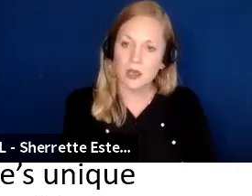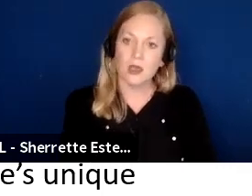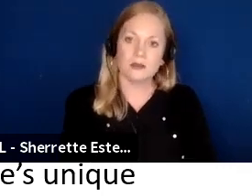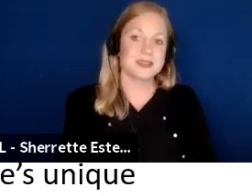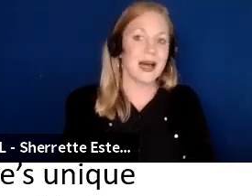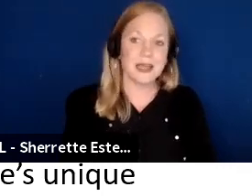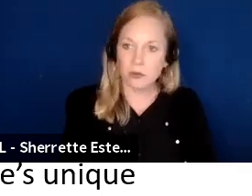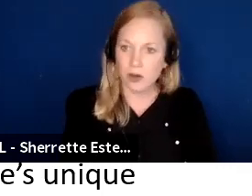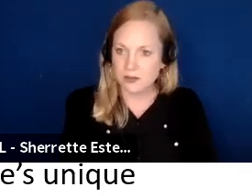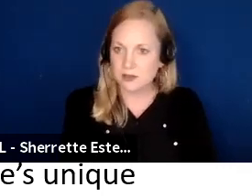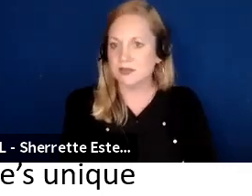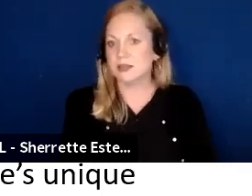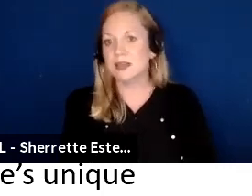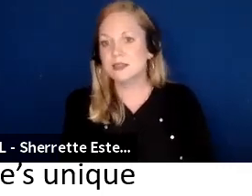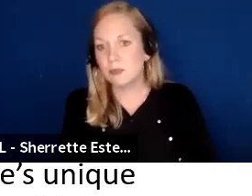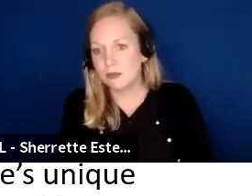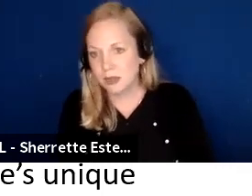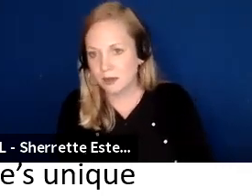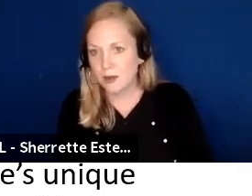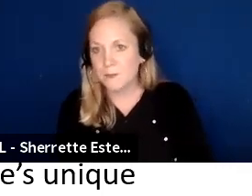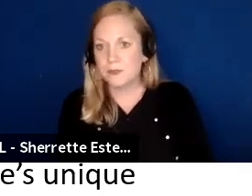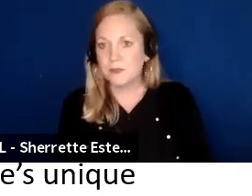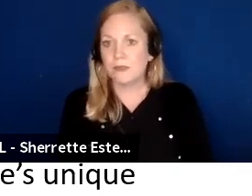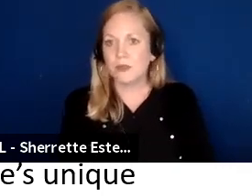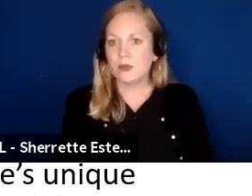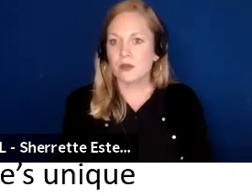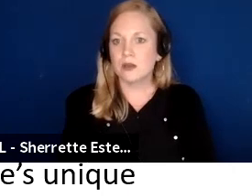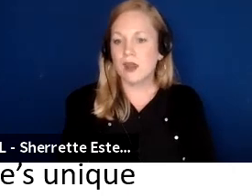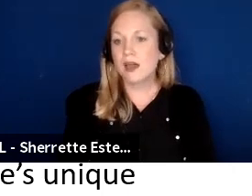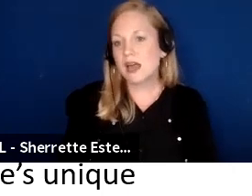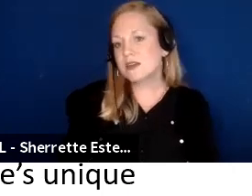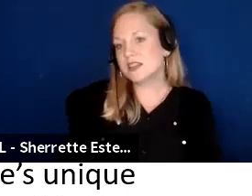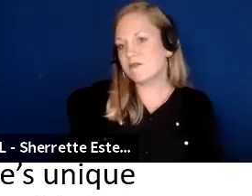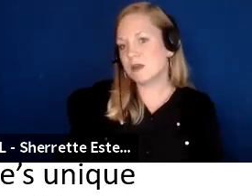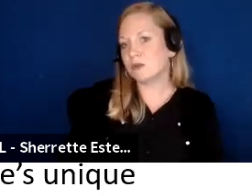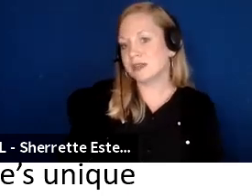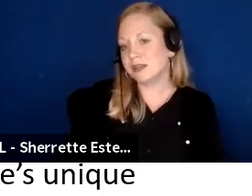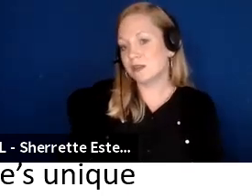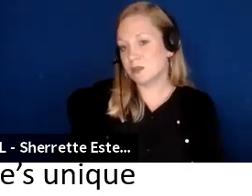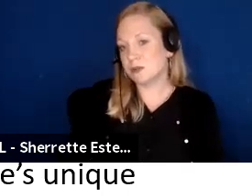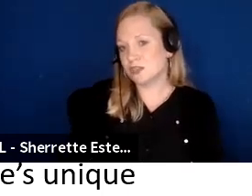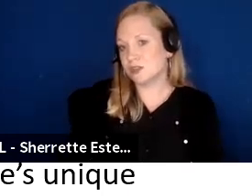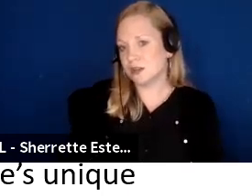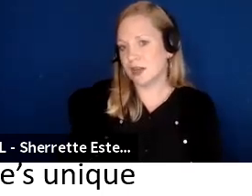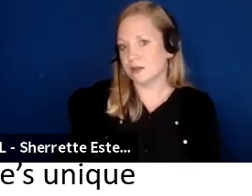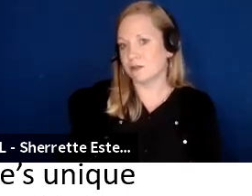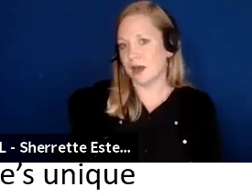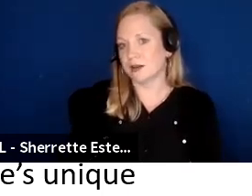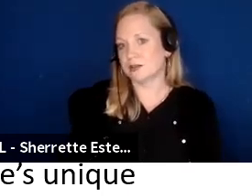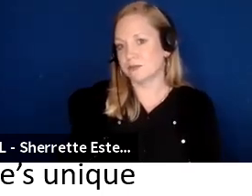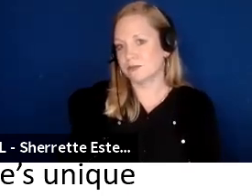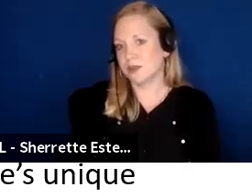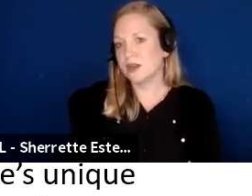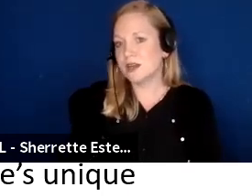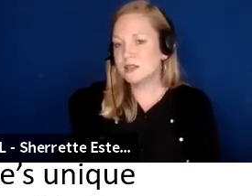planning, design processes, accessibility, not having deaf people lead in those positions does have an